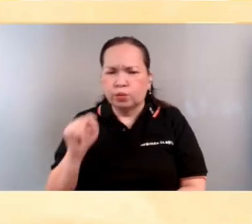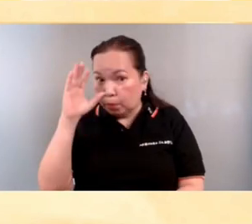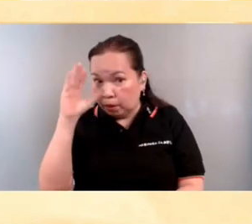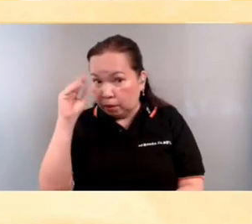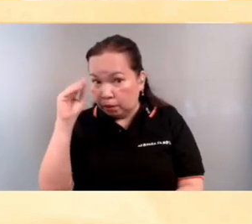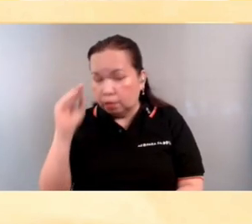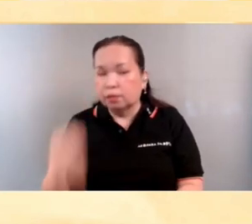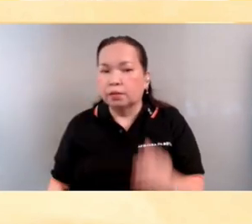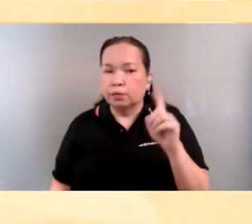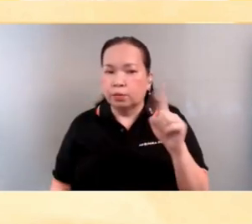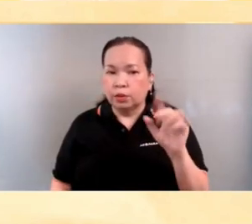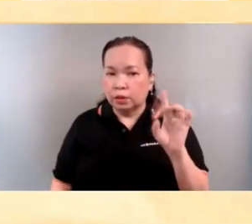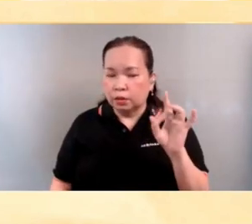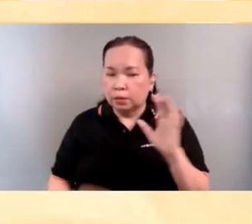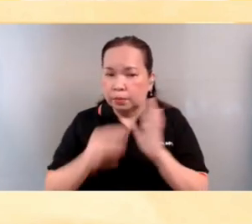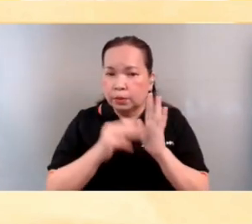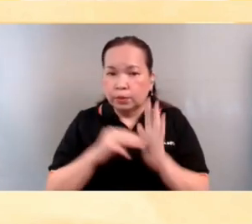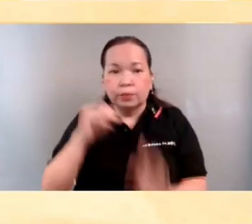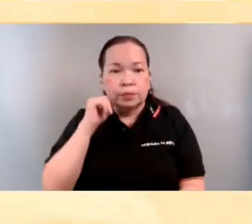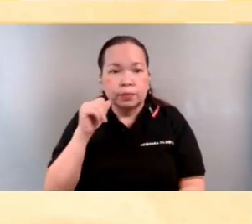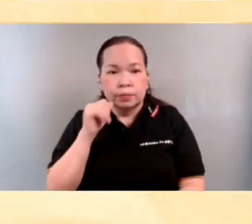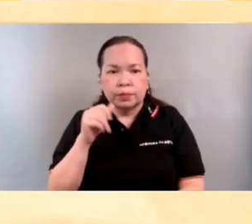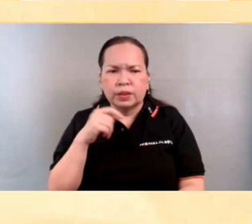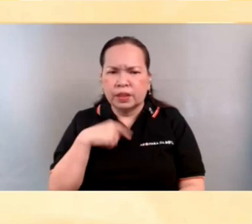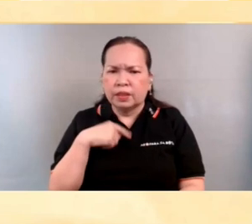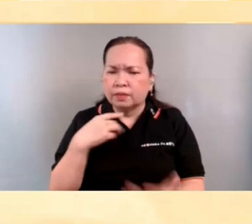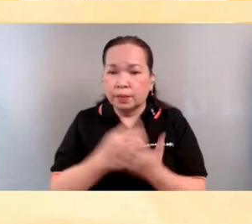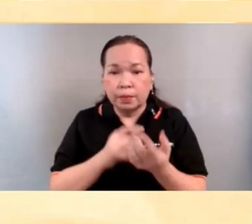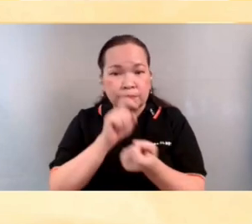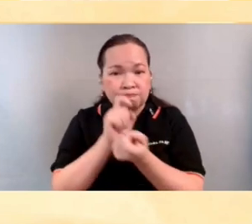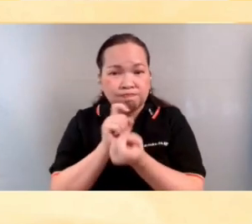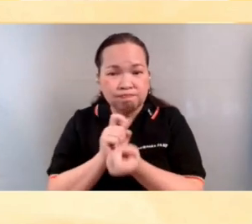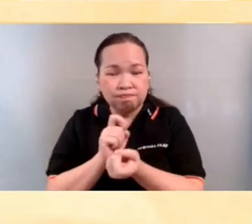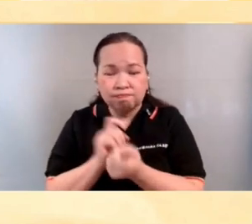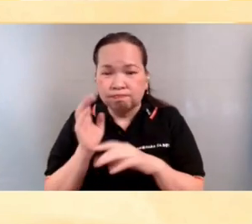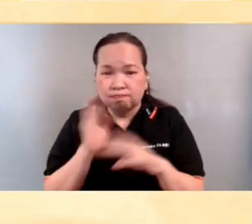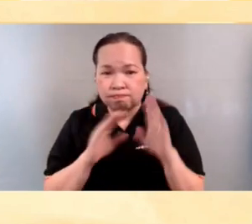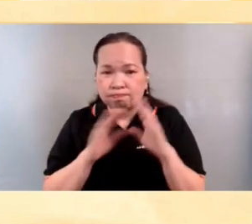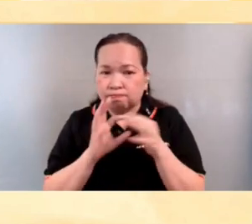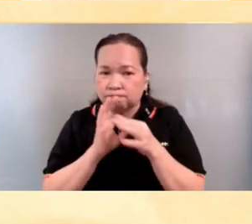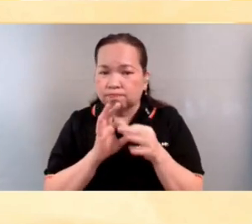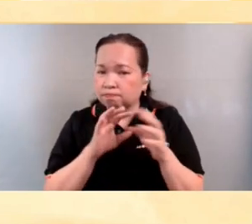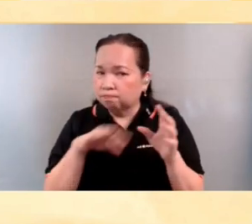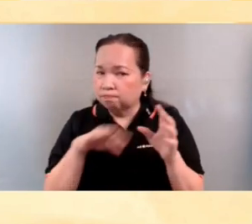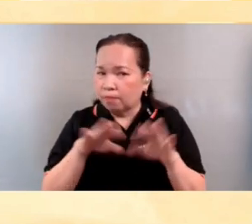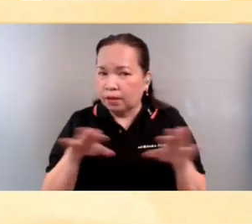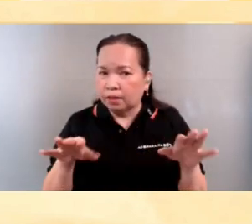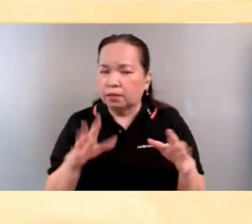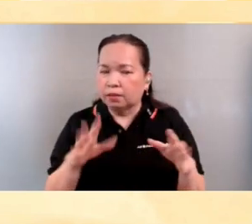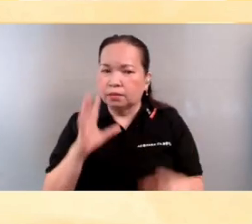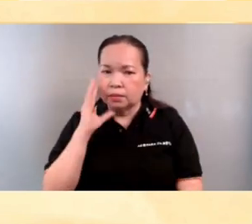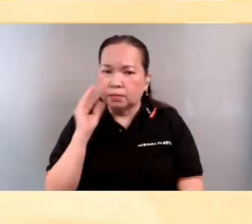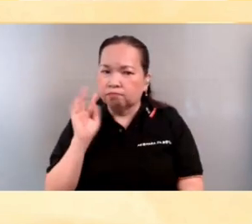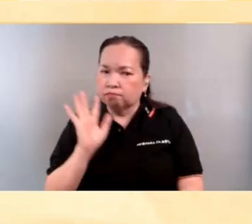female. Now, there are some specific issues with respect to children in the context of armed conflict in